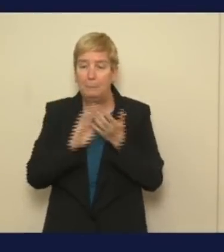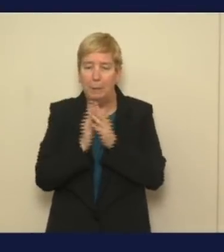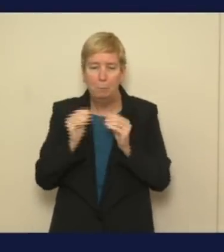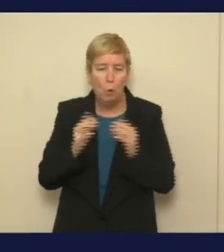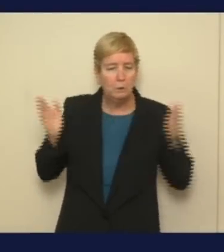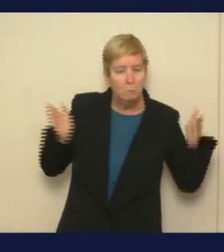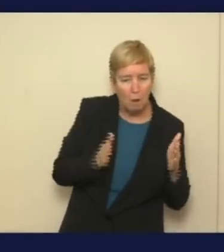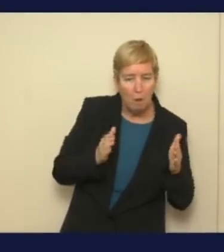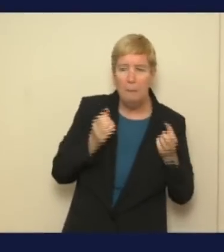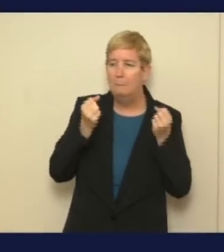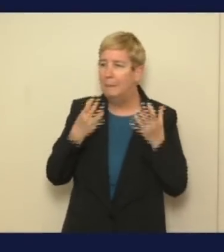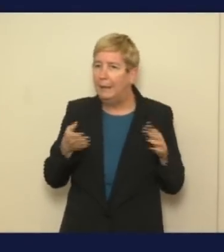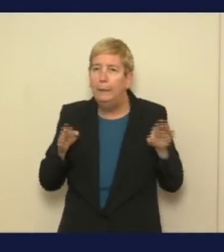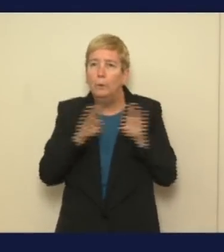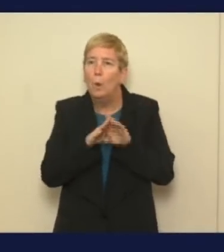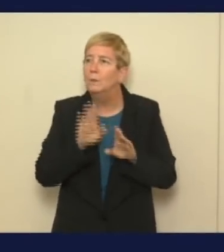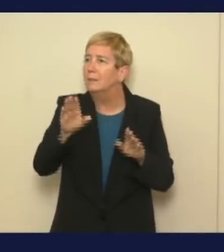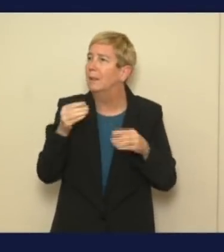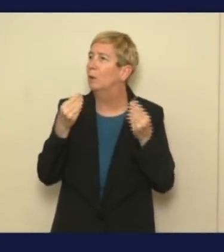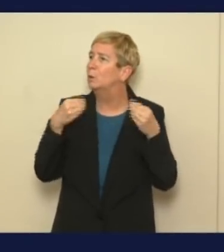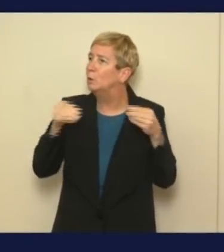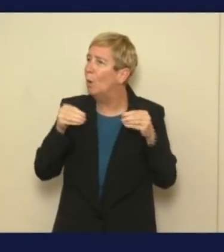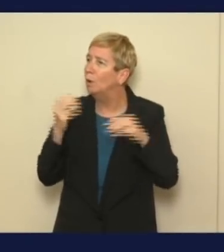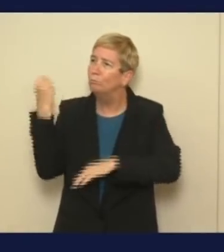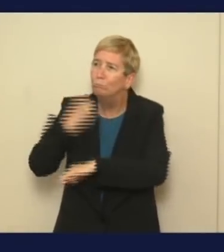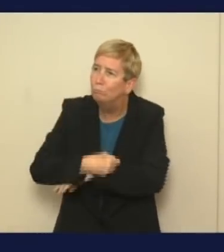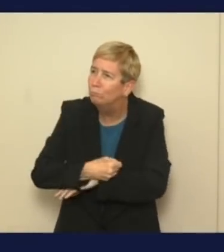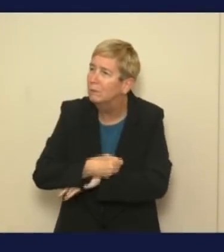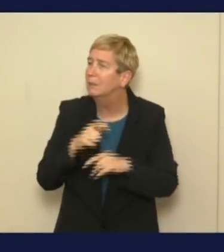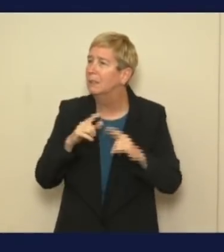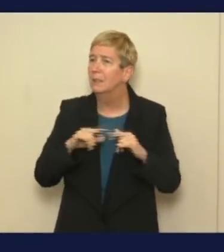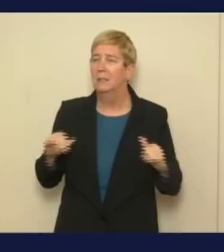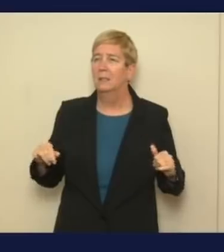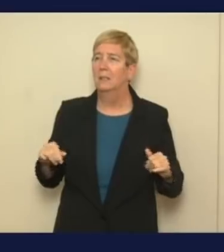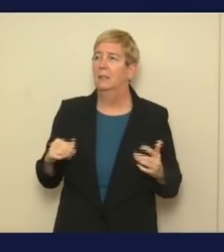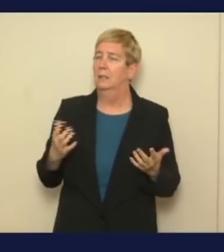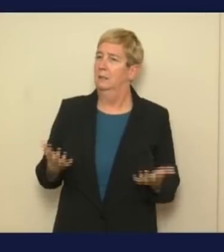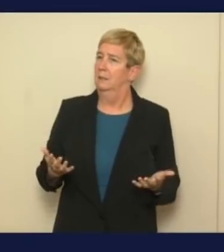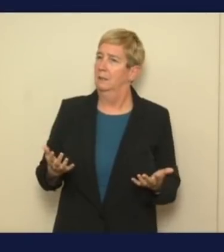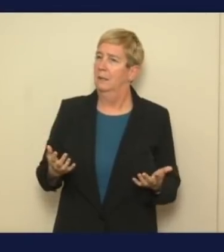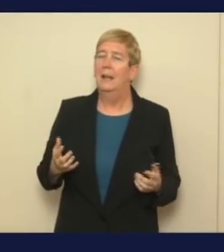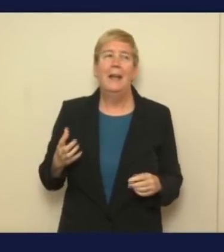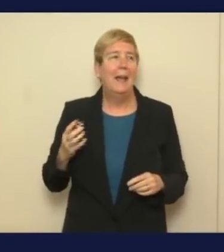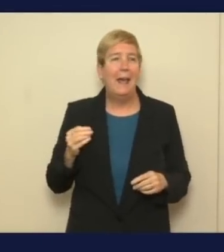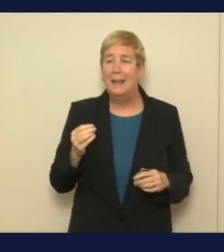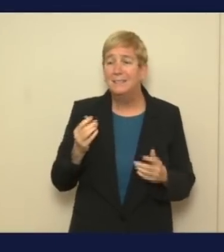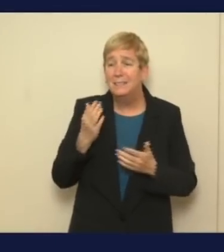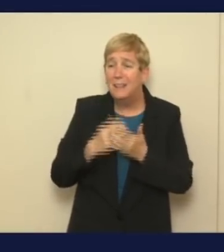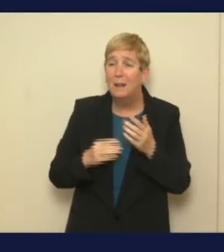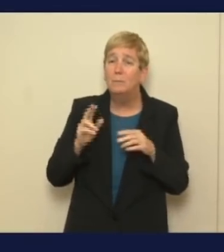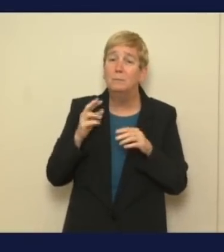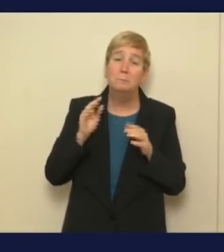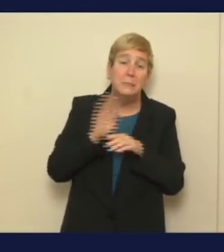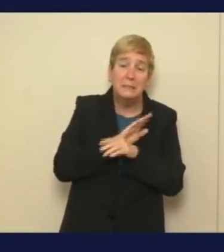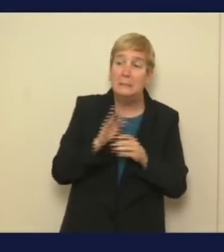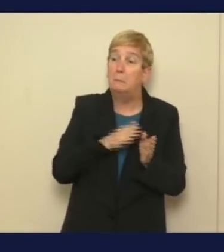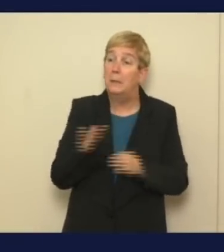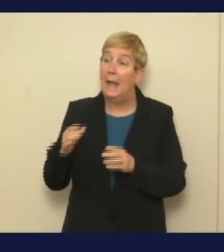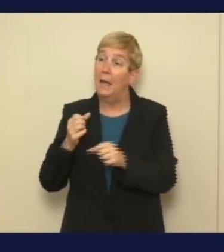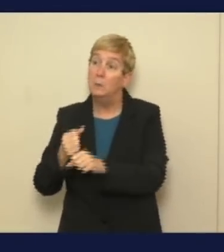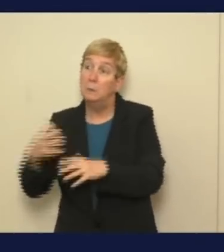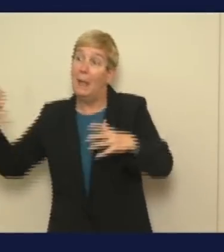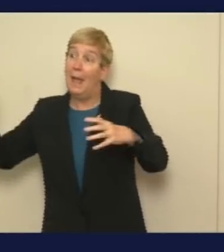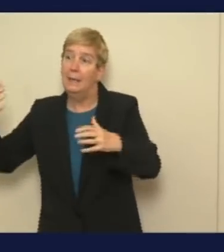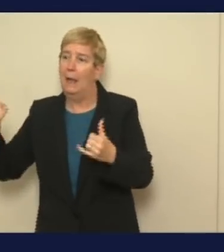forever, and not going to engage in any attempts to expand in the next year or 2. Not only is